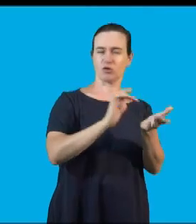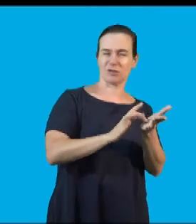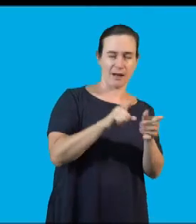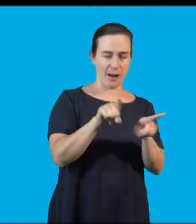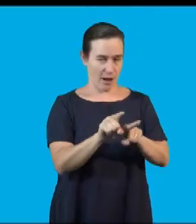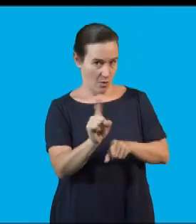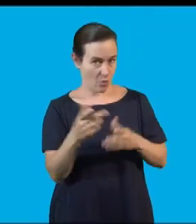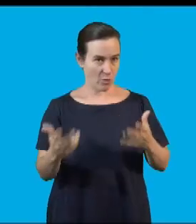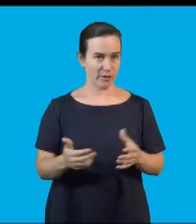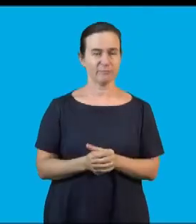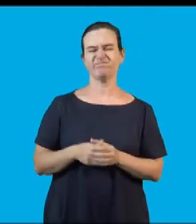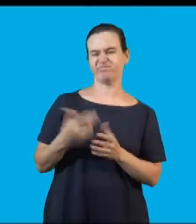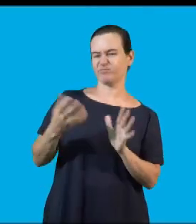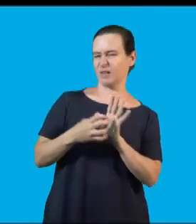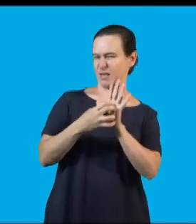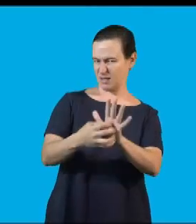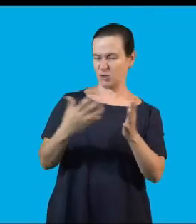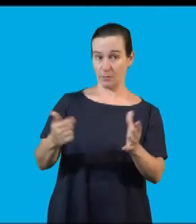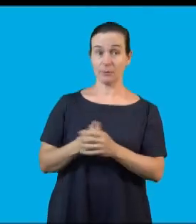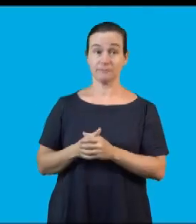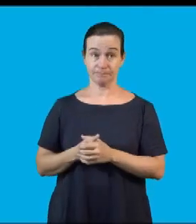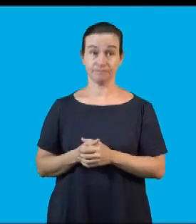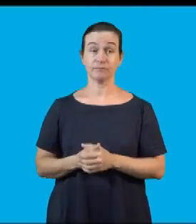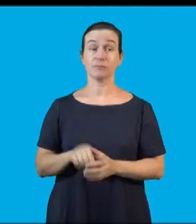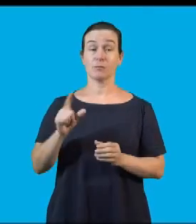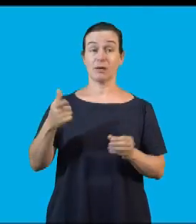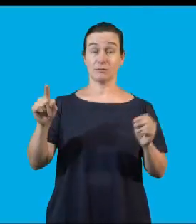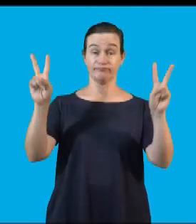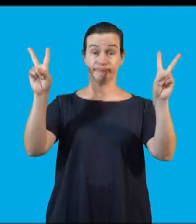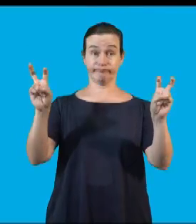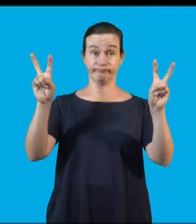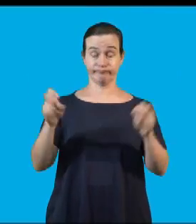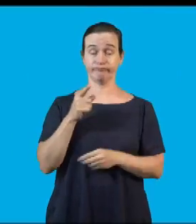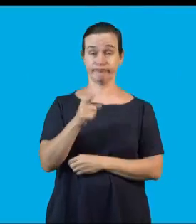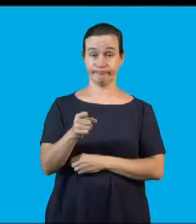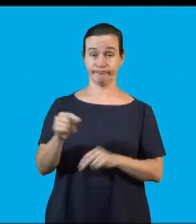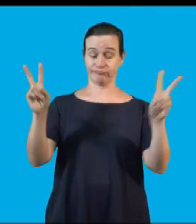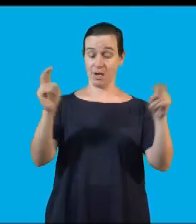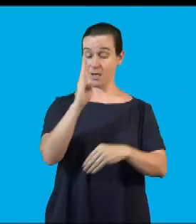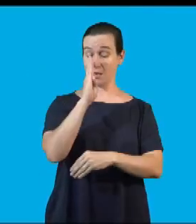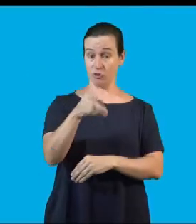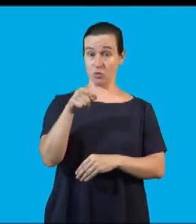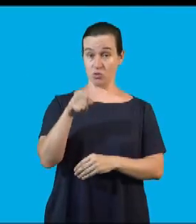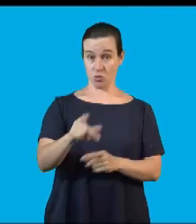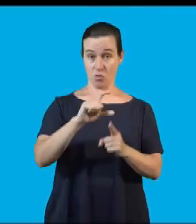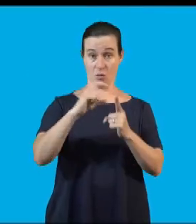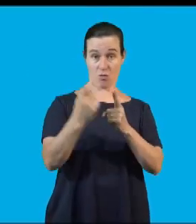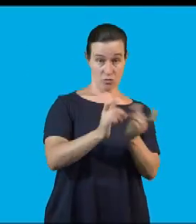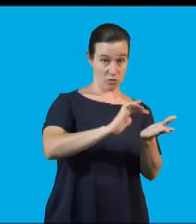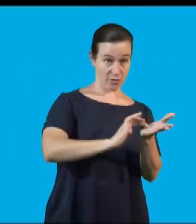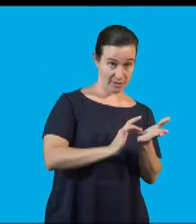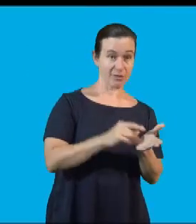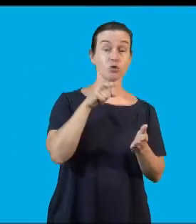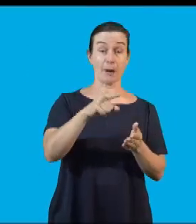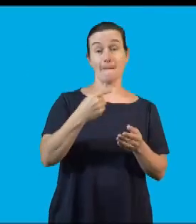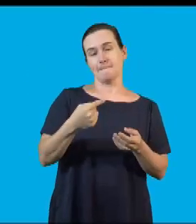Let's take a look at an example. You would add a title directions to the cultural center.